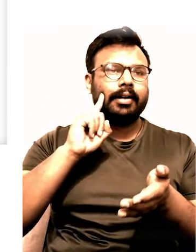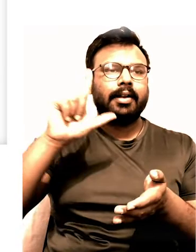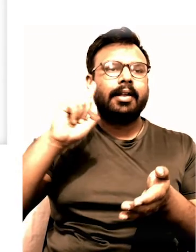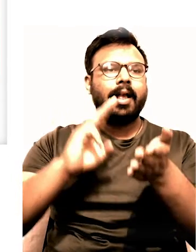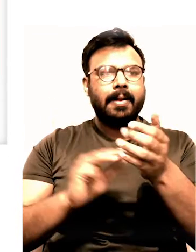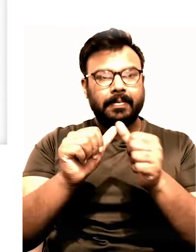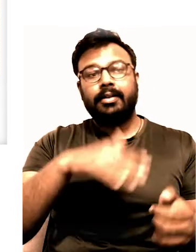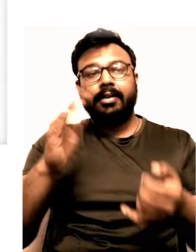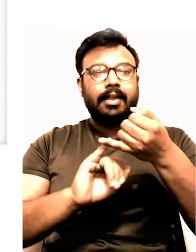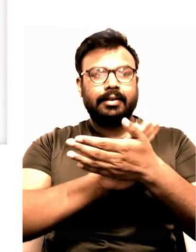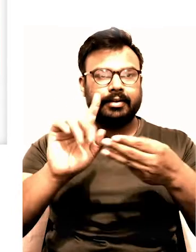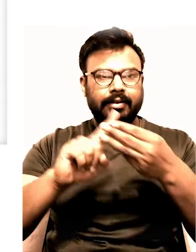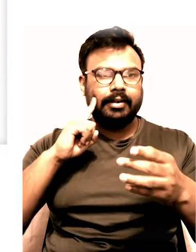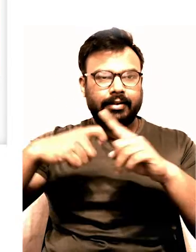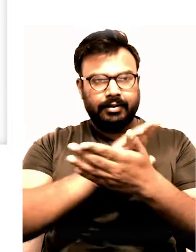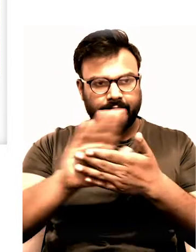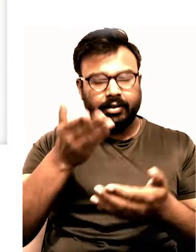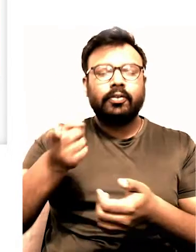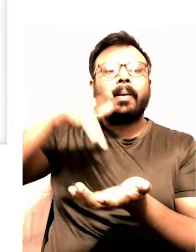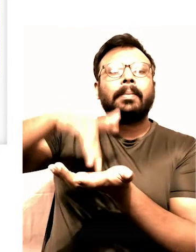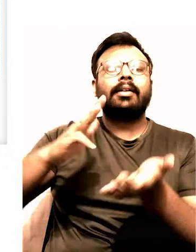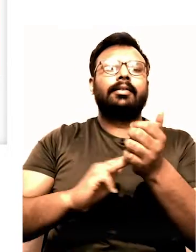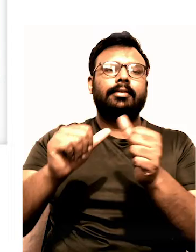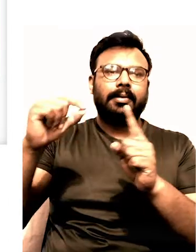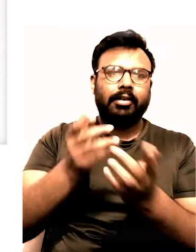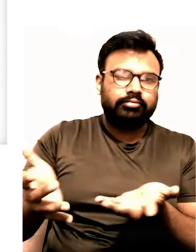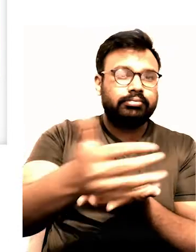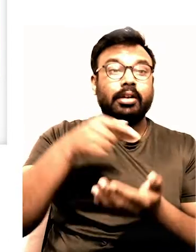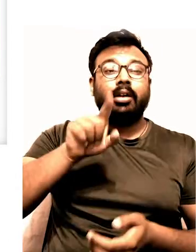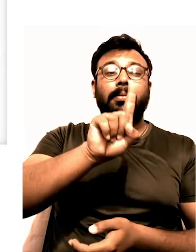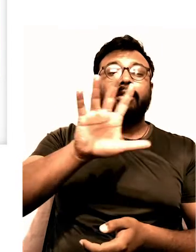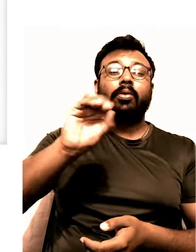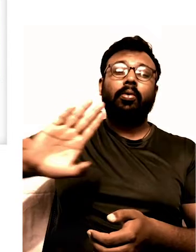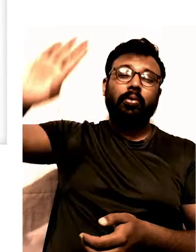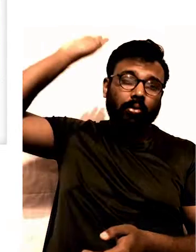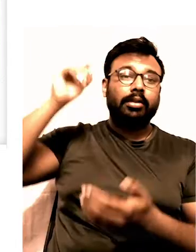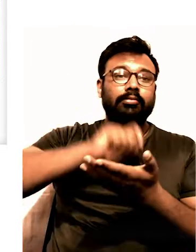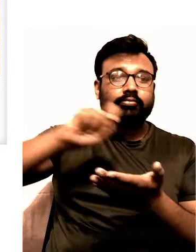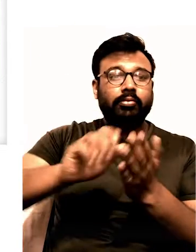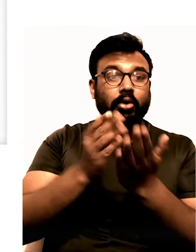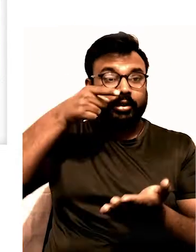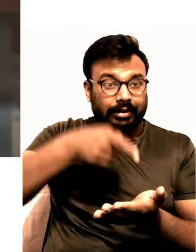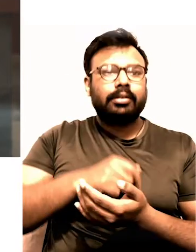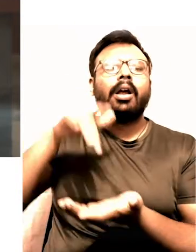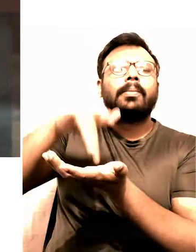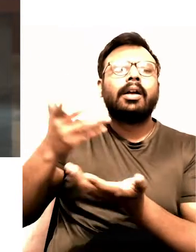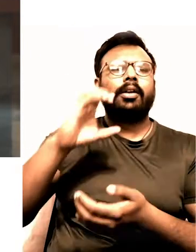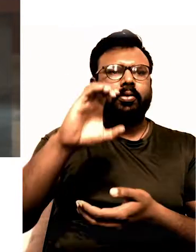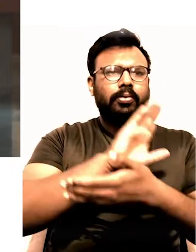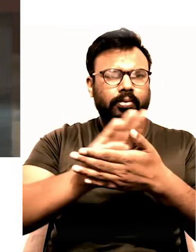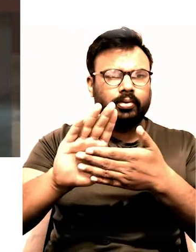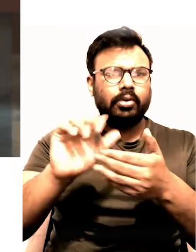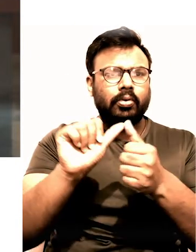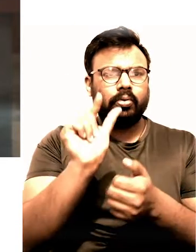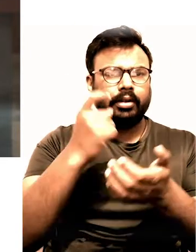collection and 15th century folios from the Chaura Panchashika, an 11th century love poem. All over the